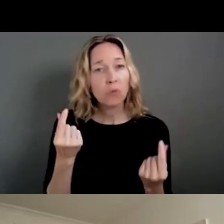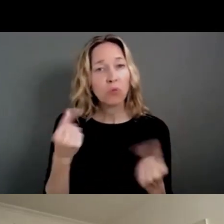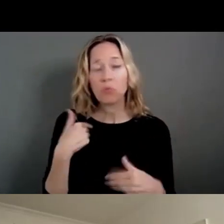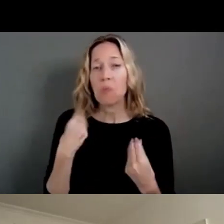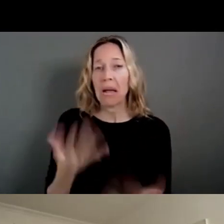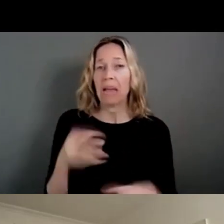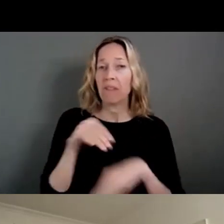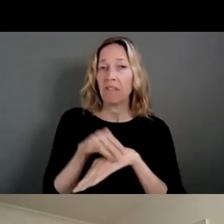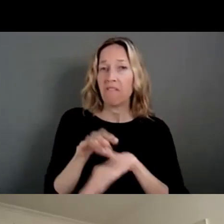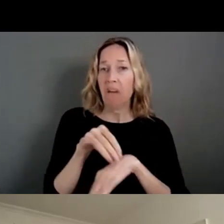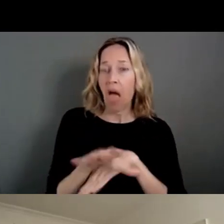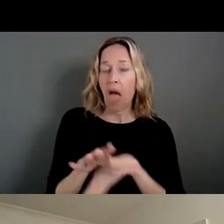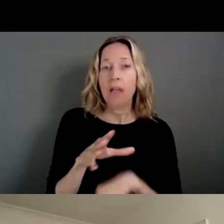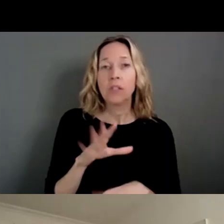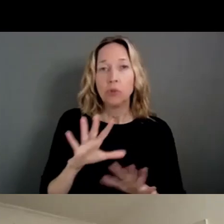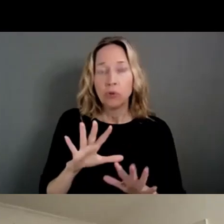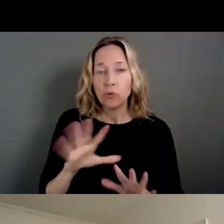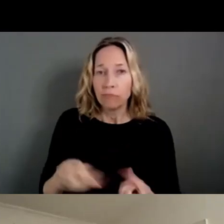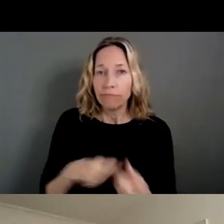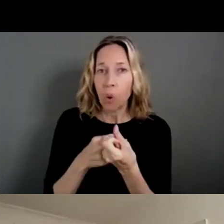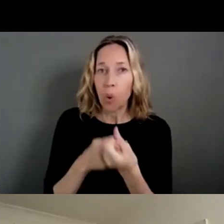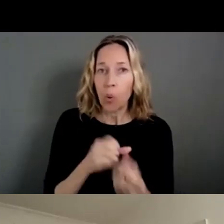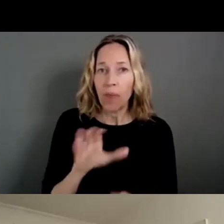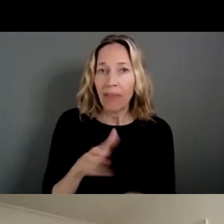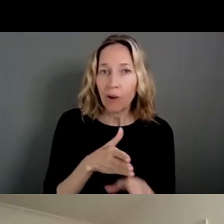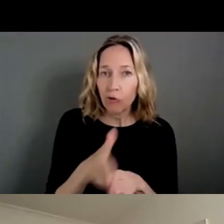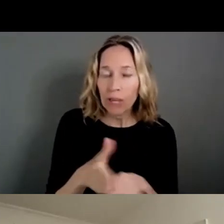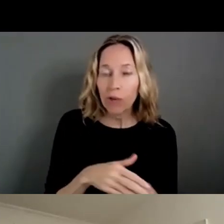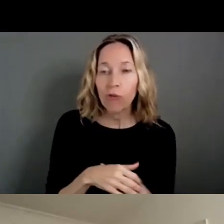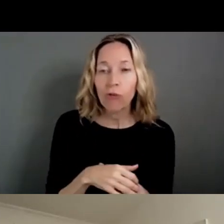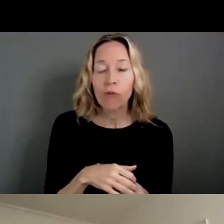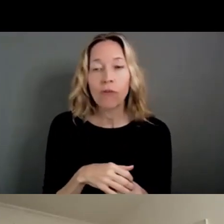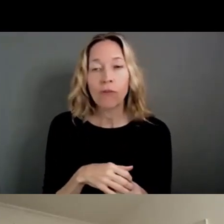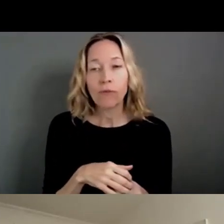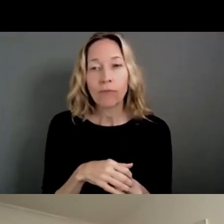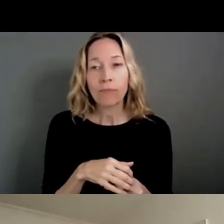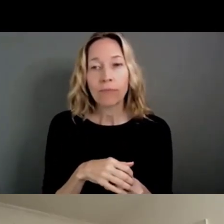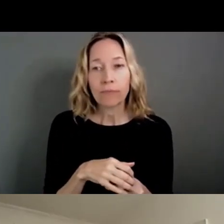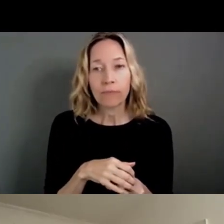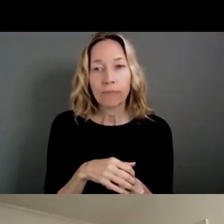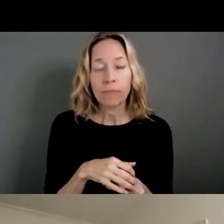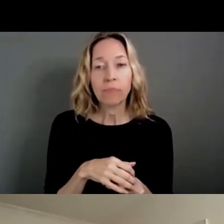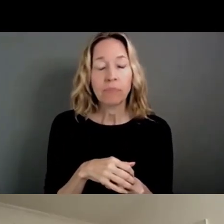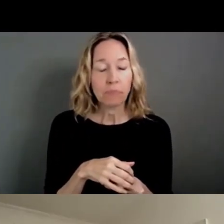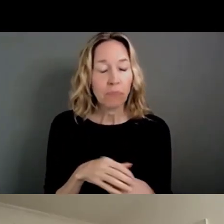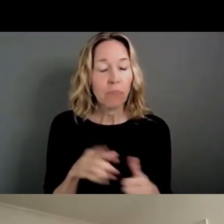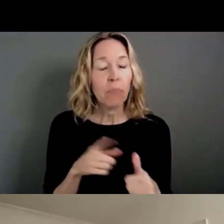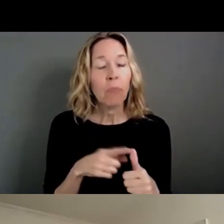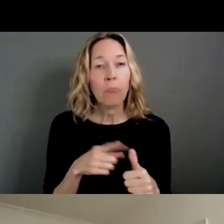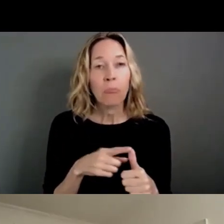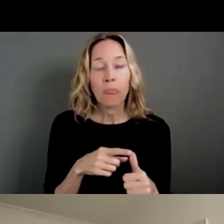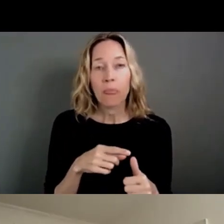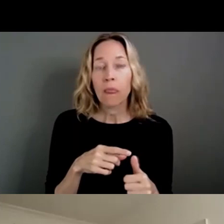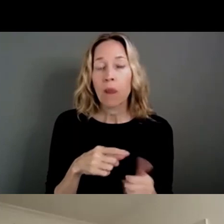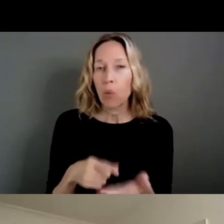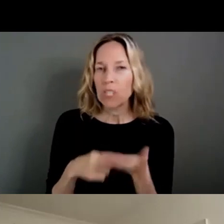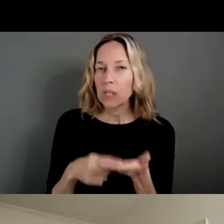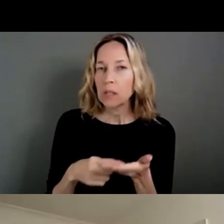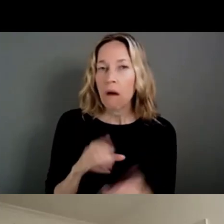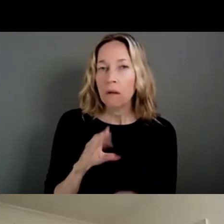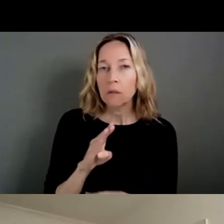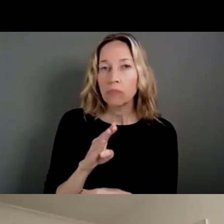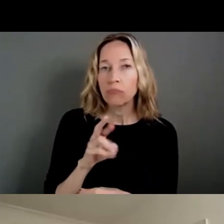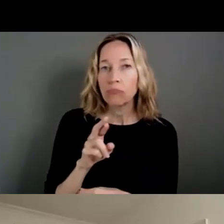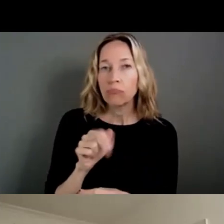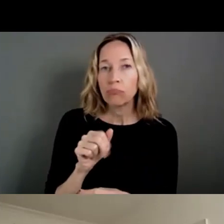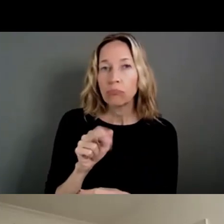actually bolster their career, which is to say, the branding, the kind of storyline, which is